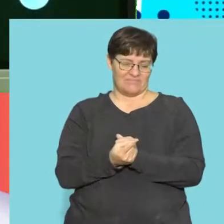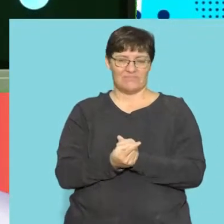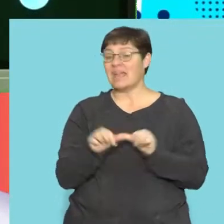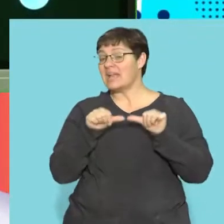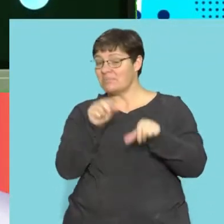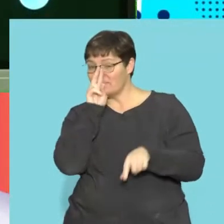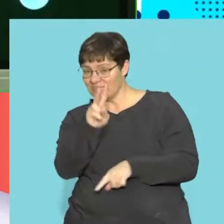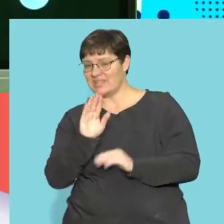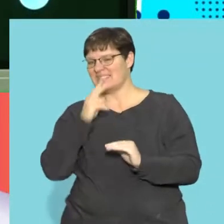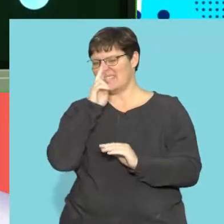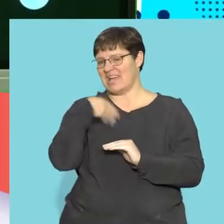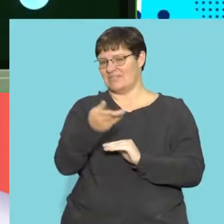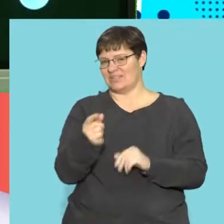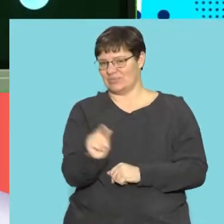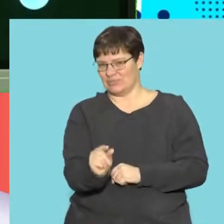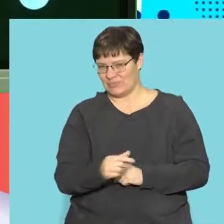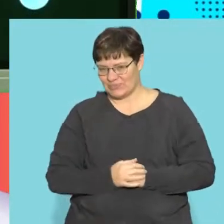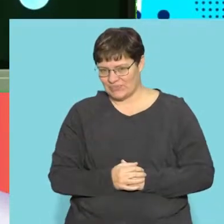Please stay tuned. I'll be back just now.